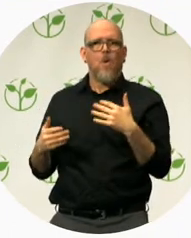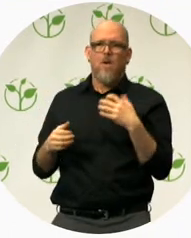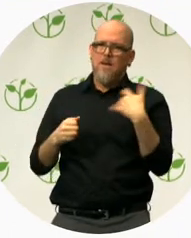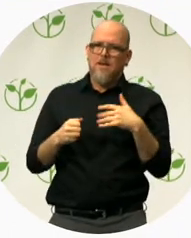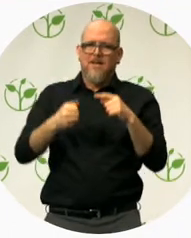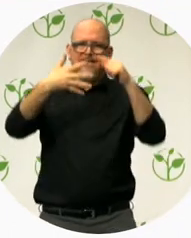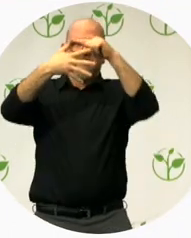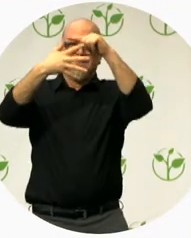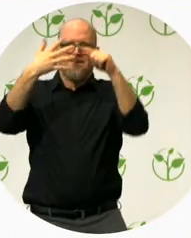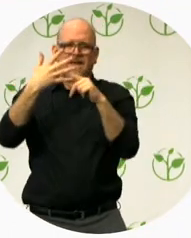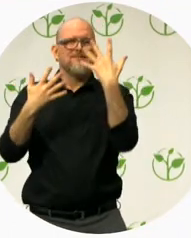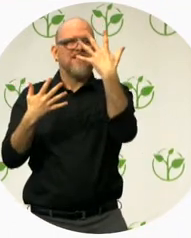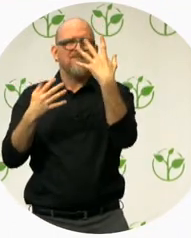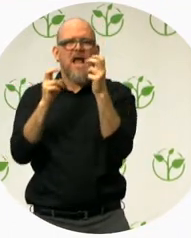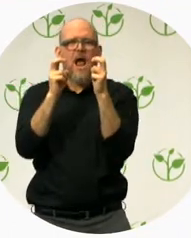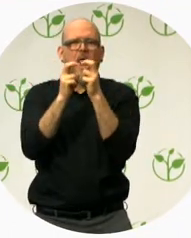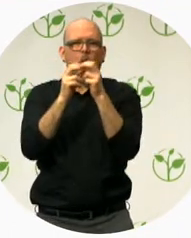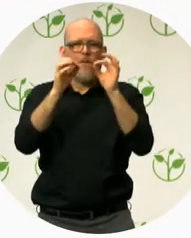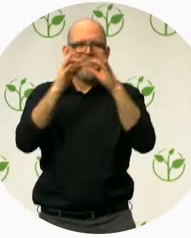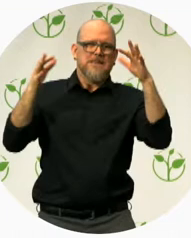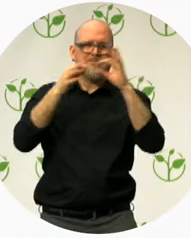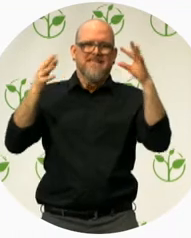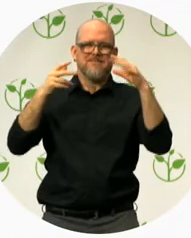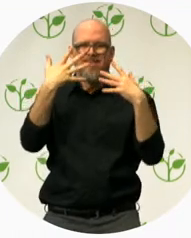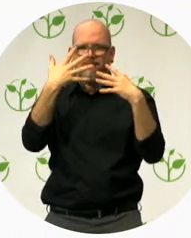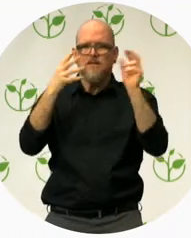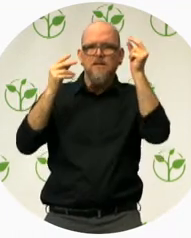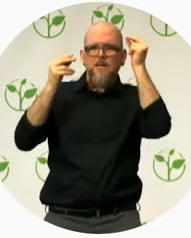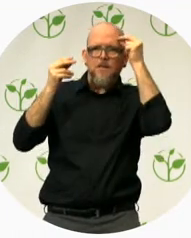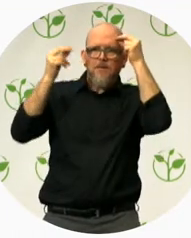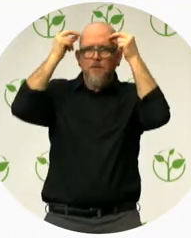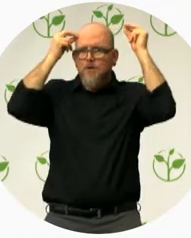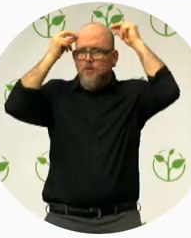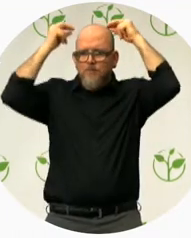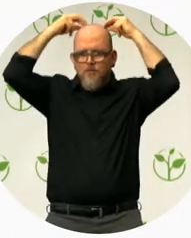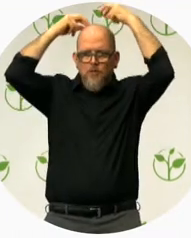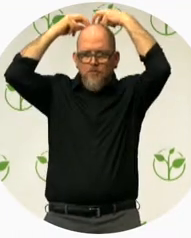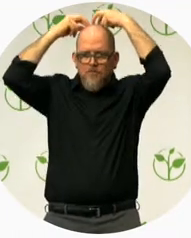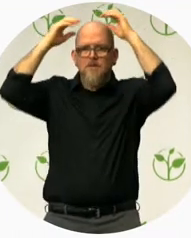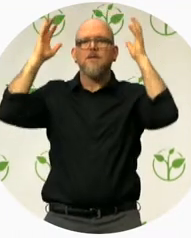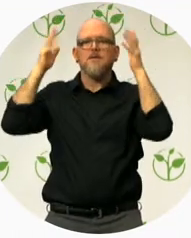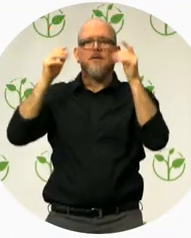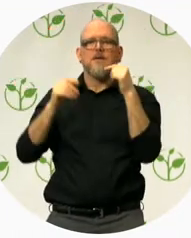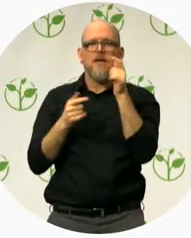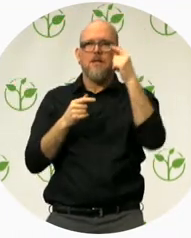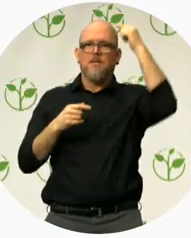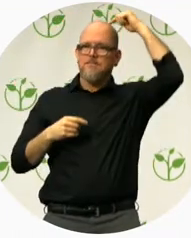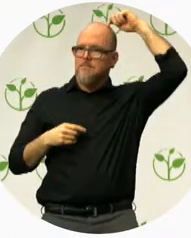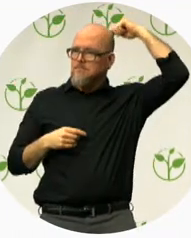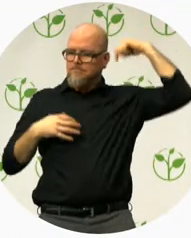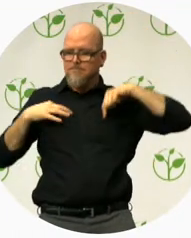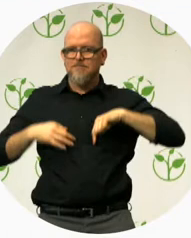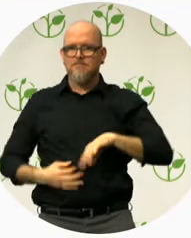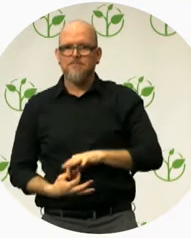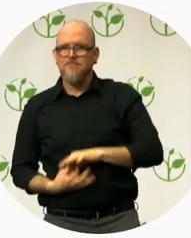and those electrodes, they capture the electricity of my brain. And that